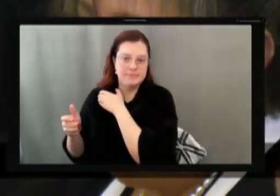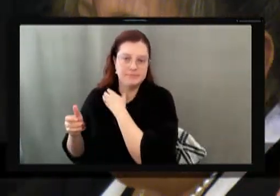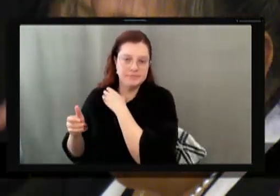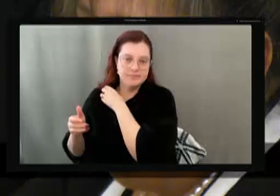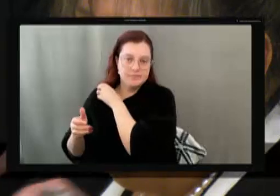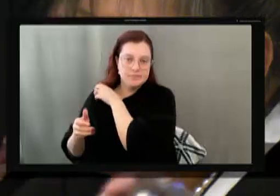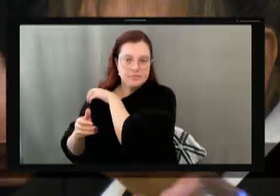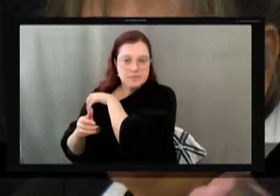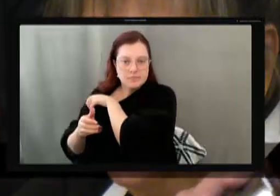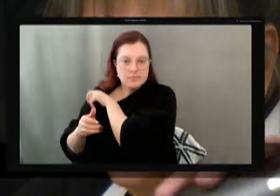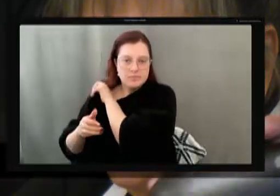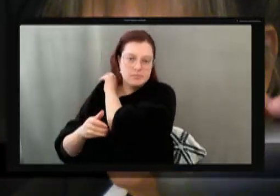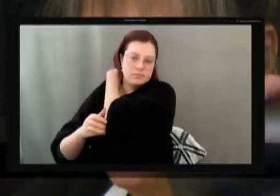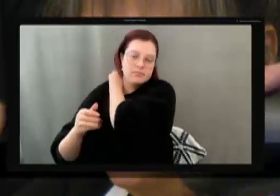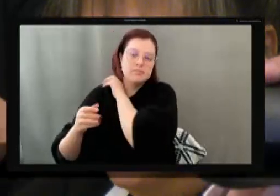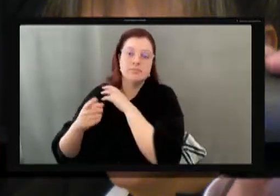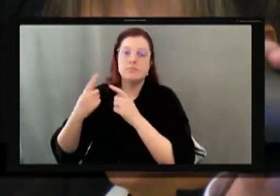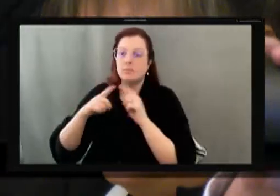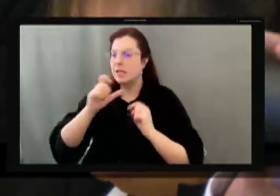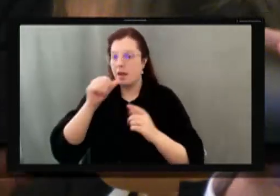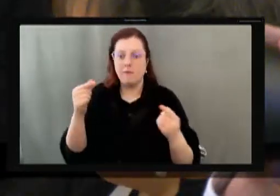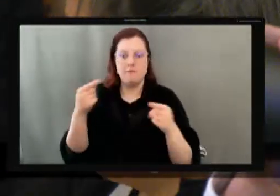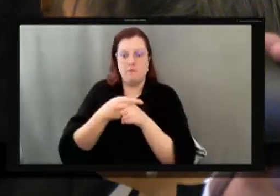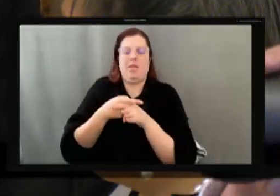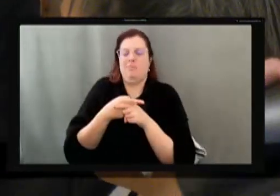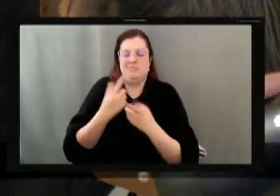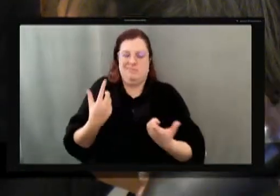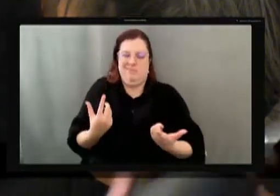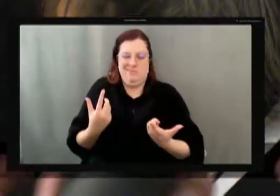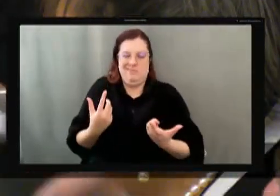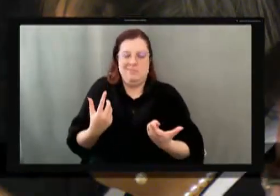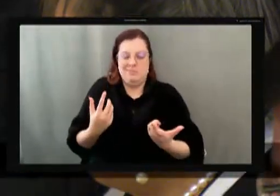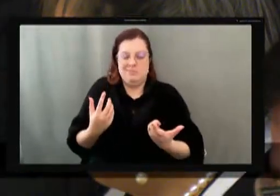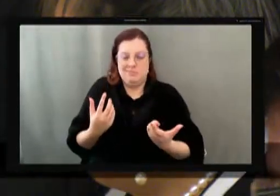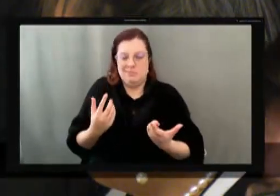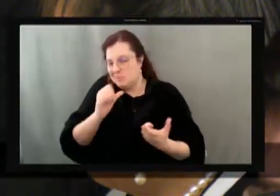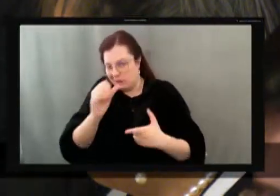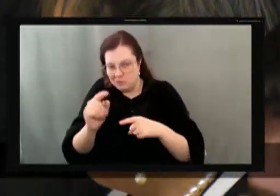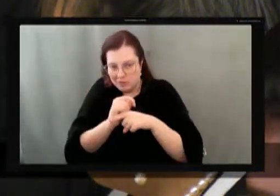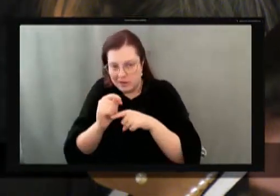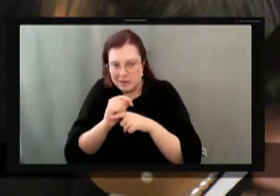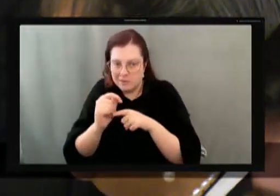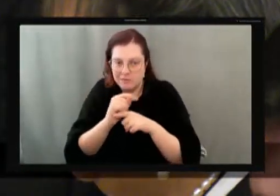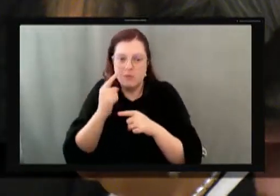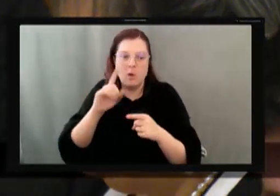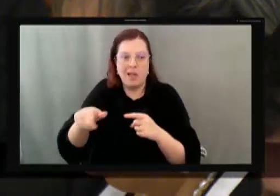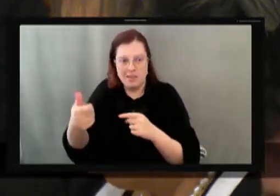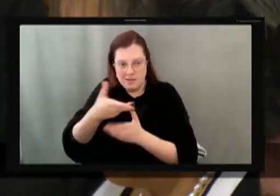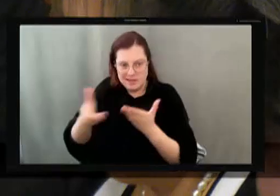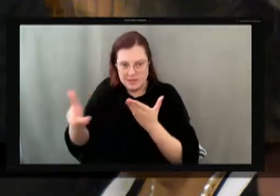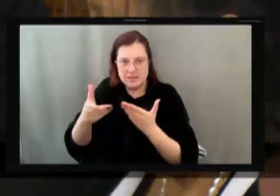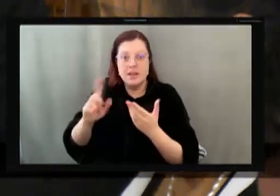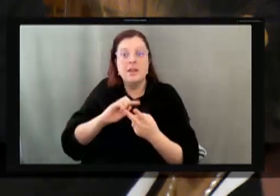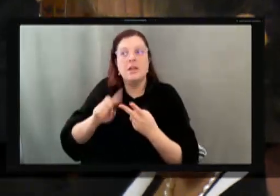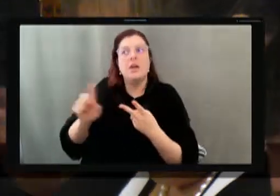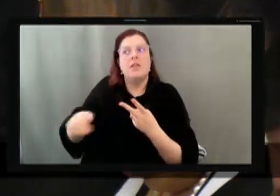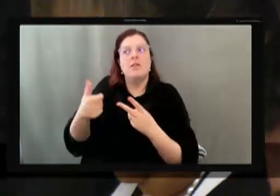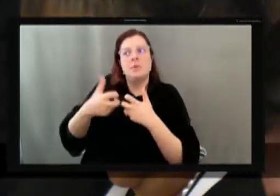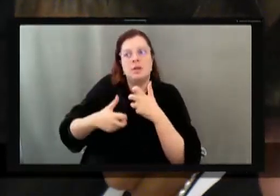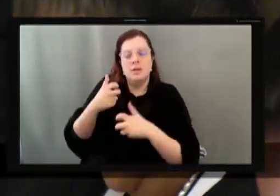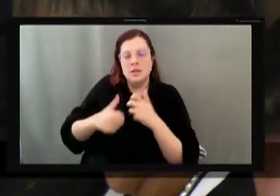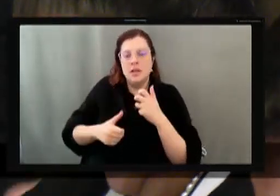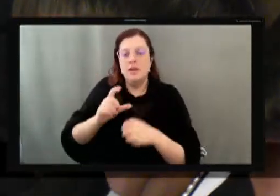they don't do the other things, right? So there isn't room. And then the other issue was that our officers were